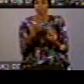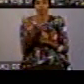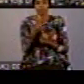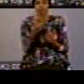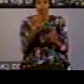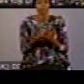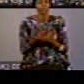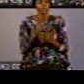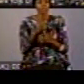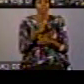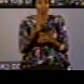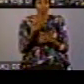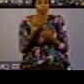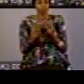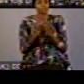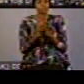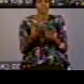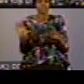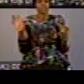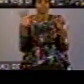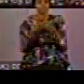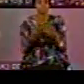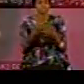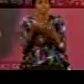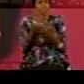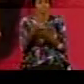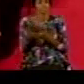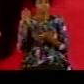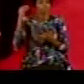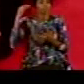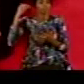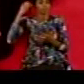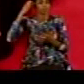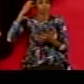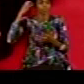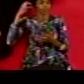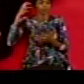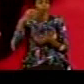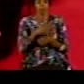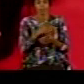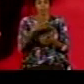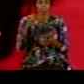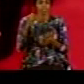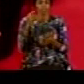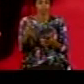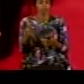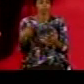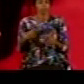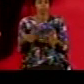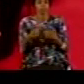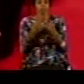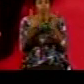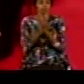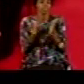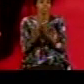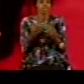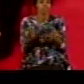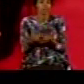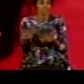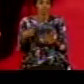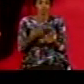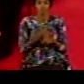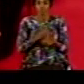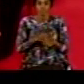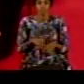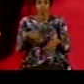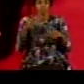are connecting via radio and television. We are going to pray that as we celebrate today, God will break forth